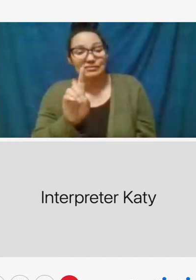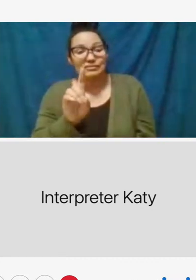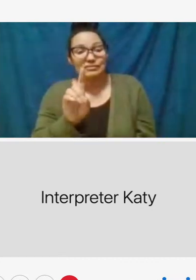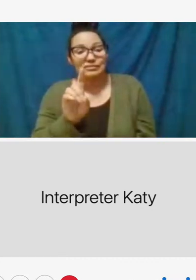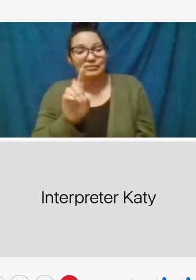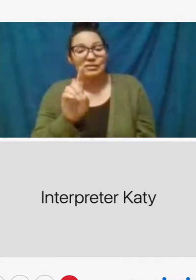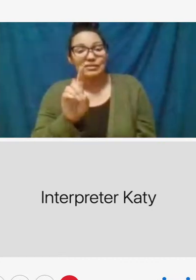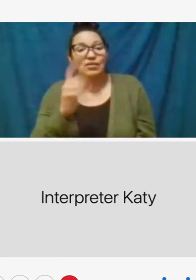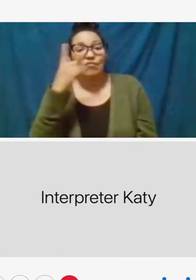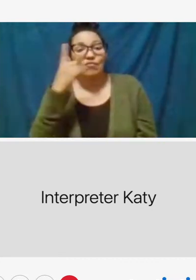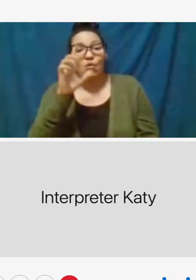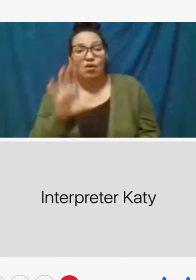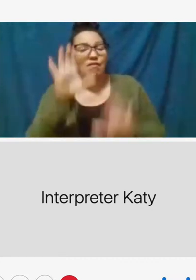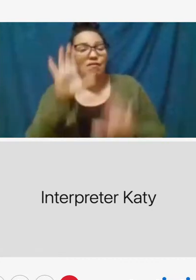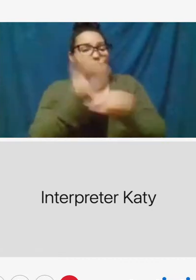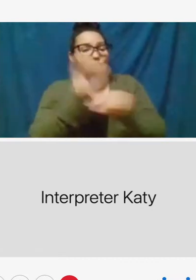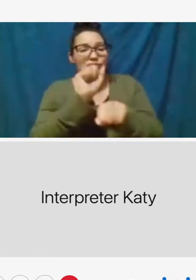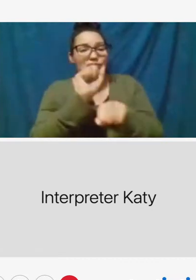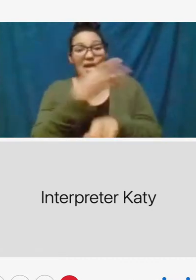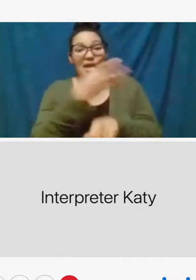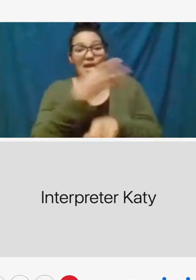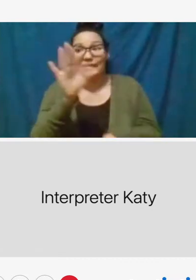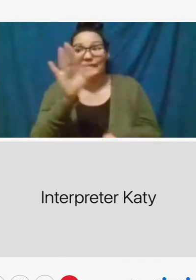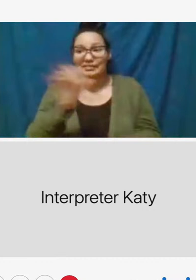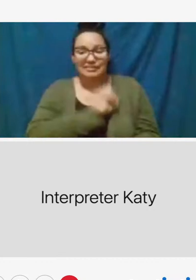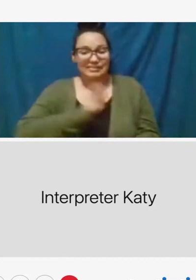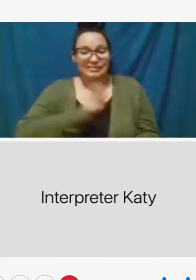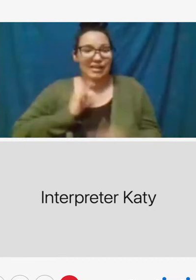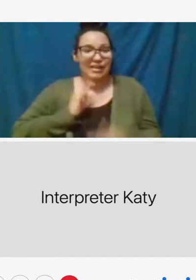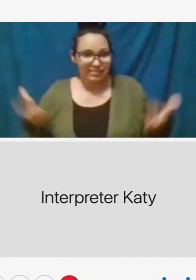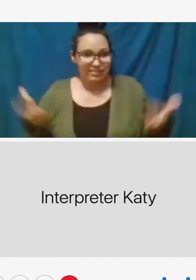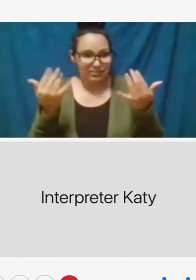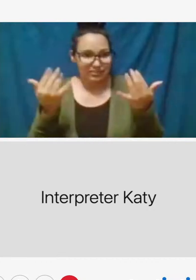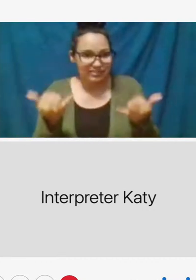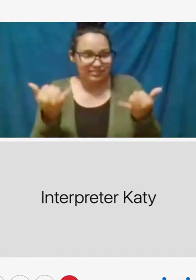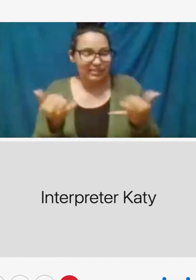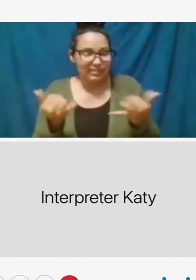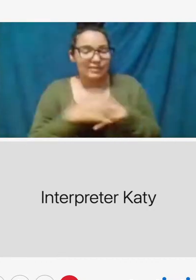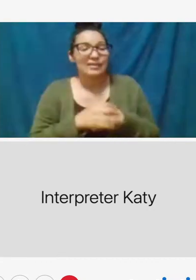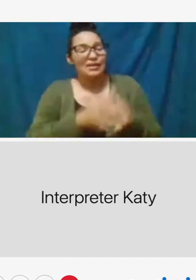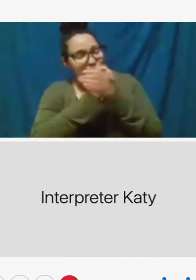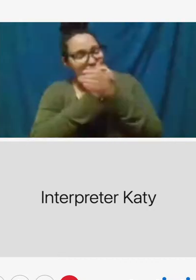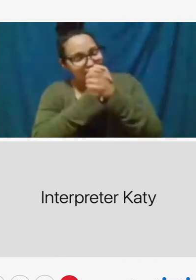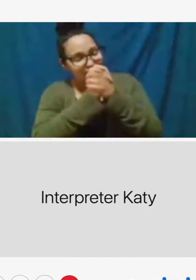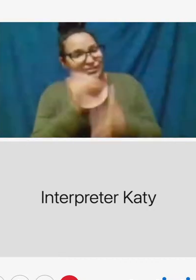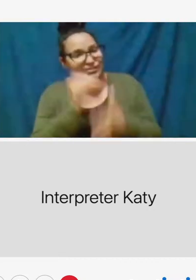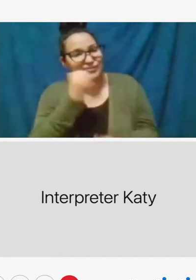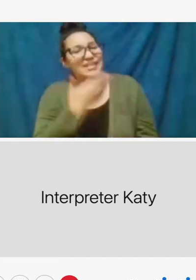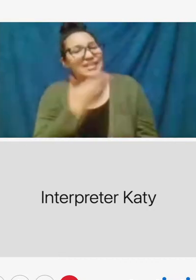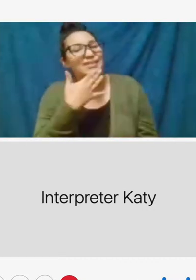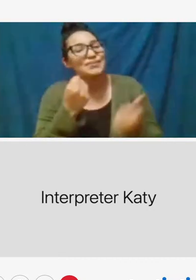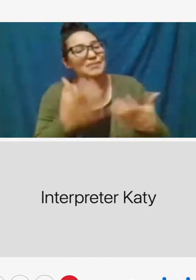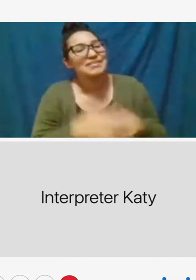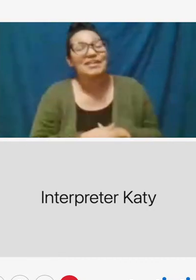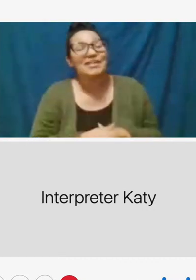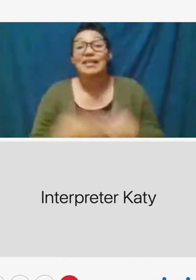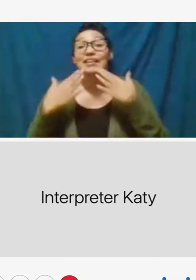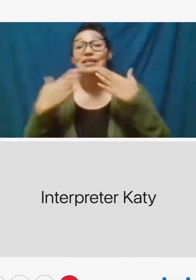as well as her staff that's sitting here today um and congratulations girls thank you so much thank